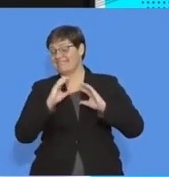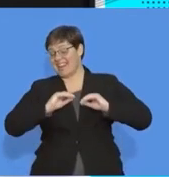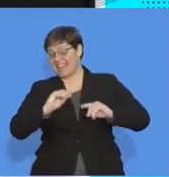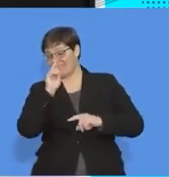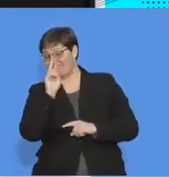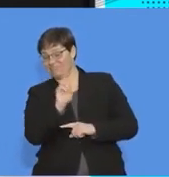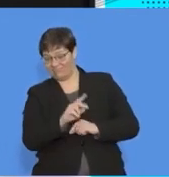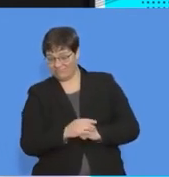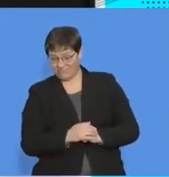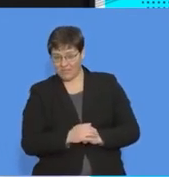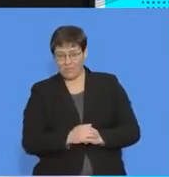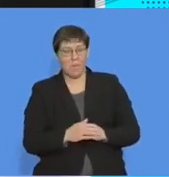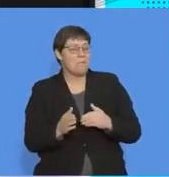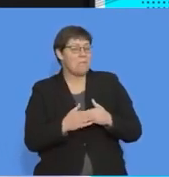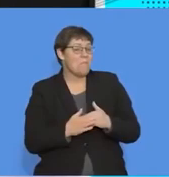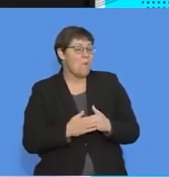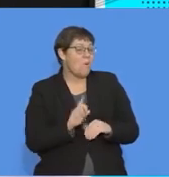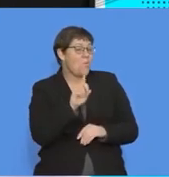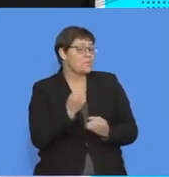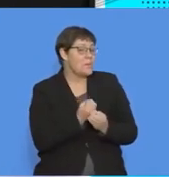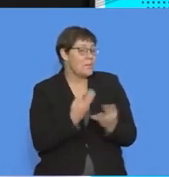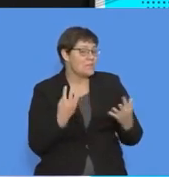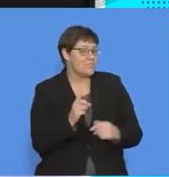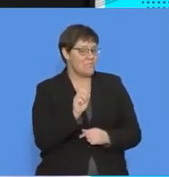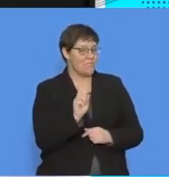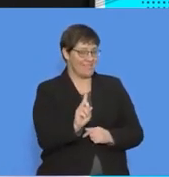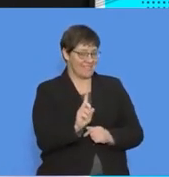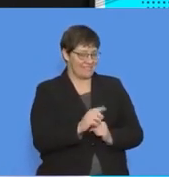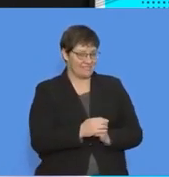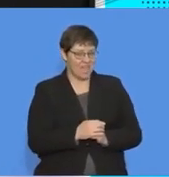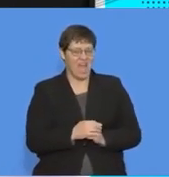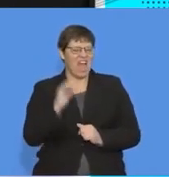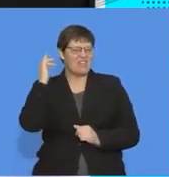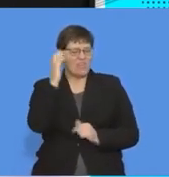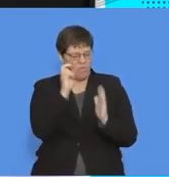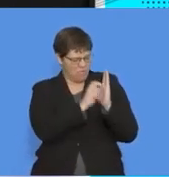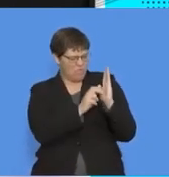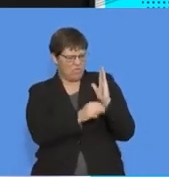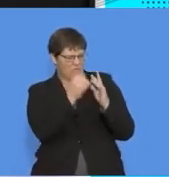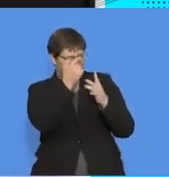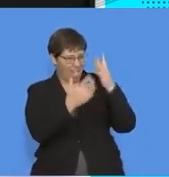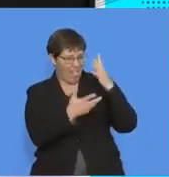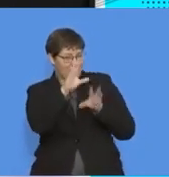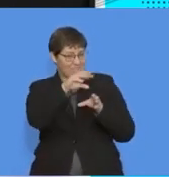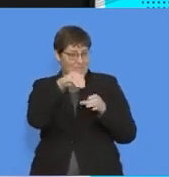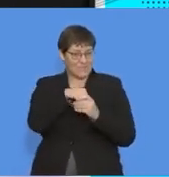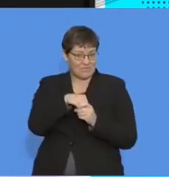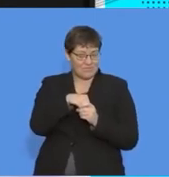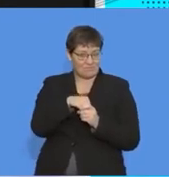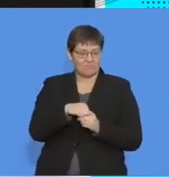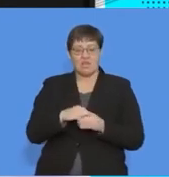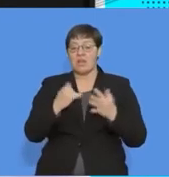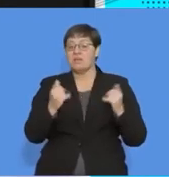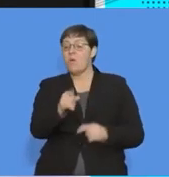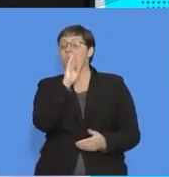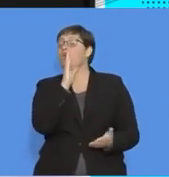at one more question that has to do with all these theorems that we have applied. So you need to make sure